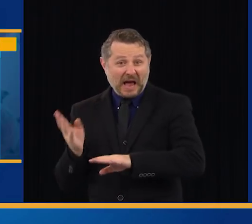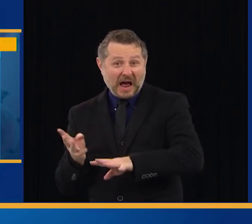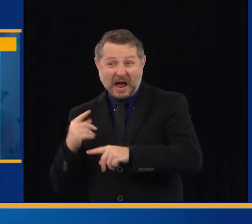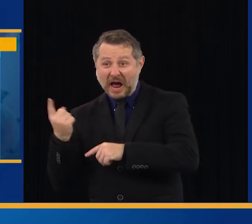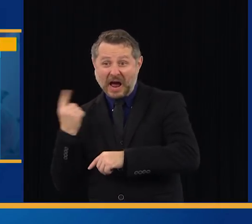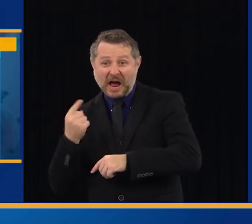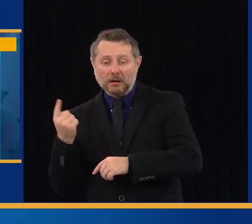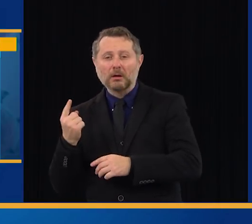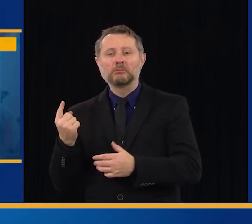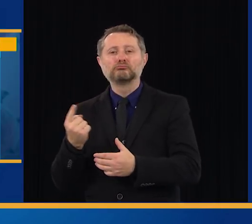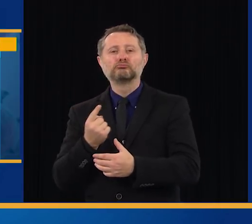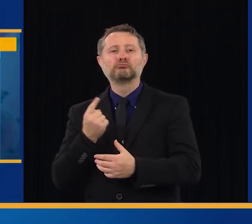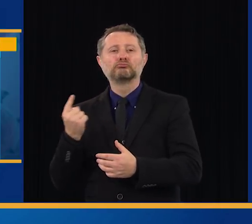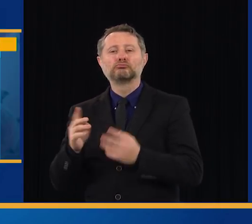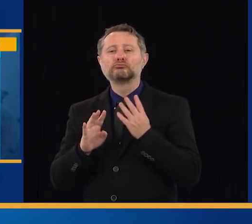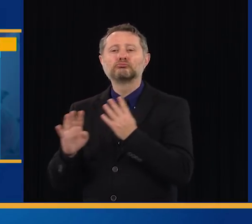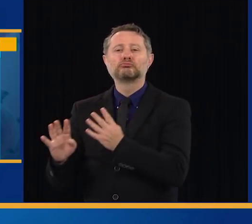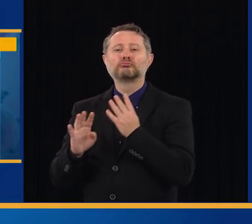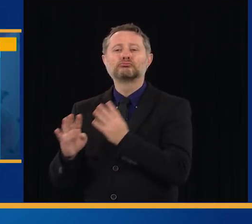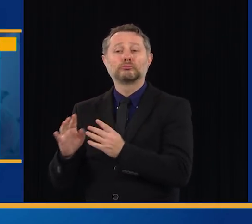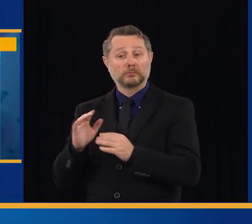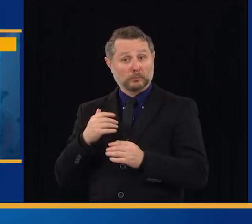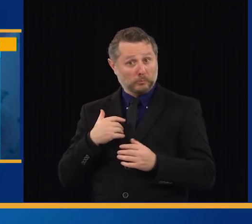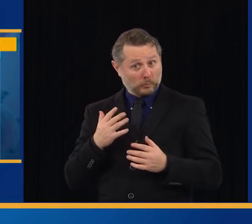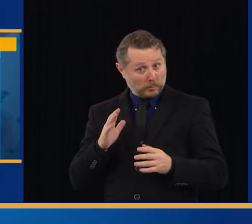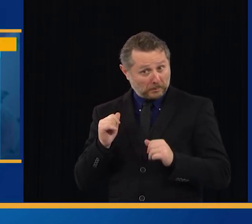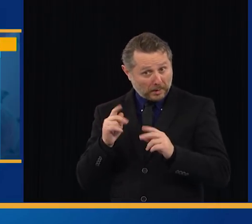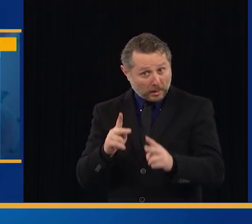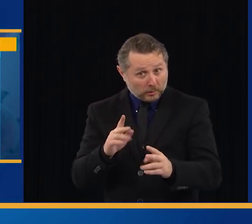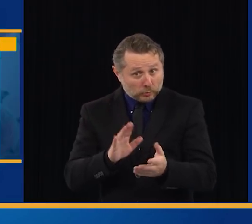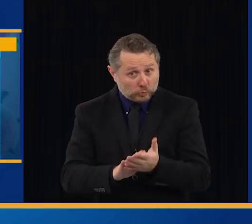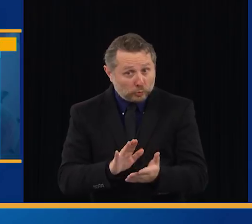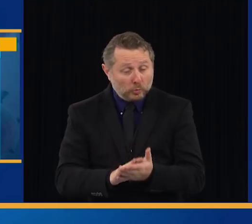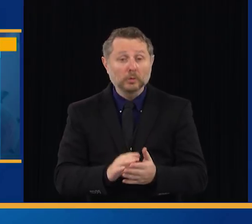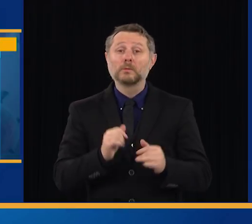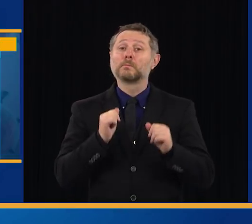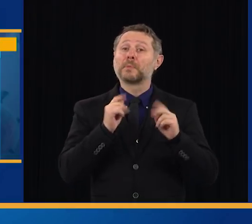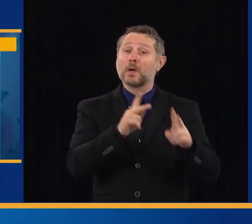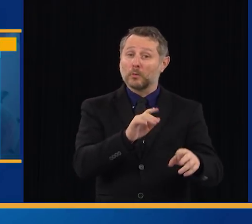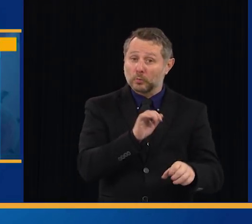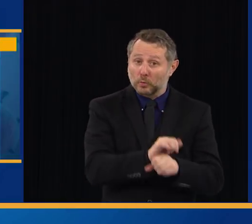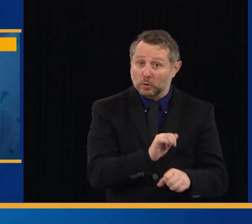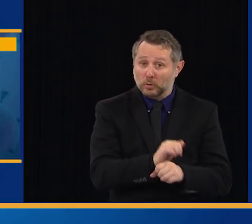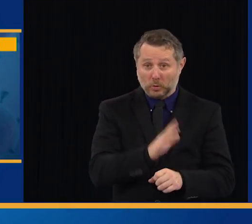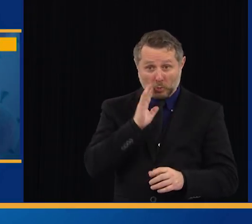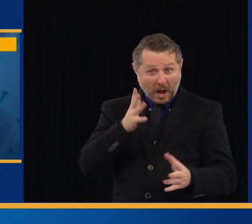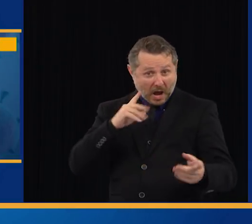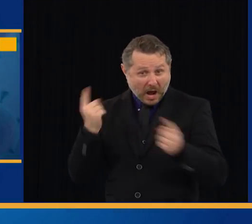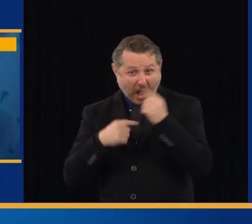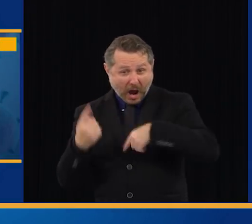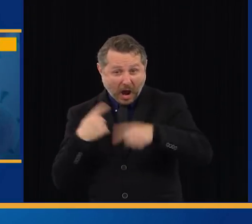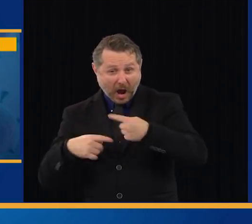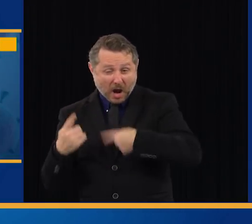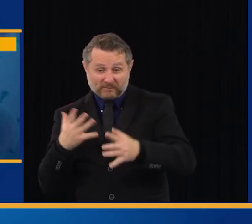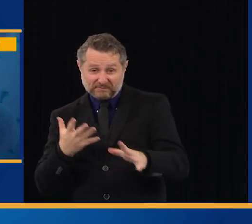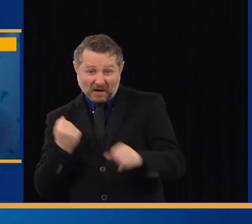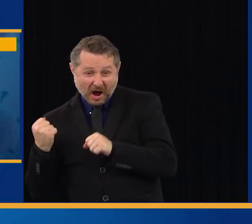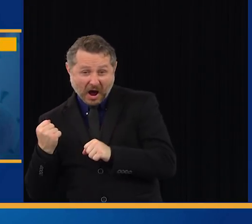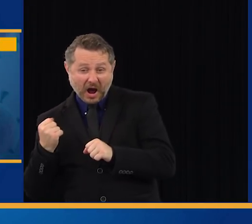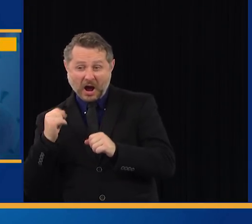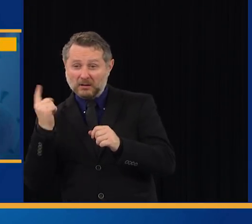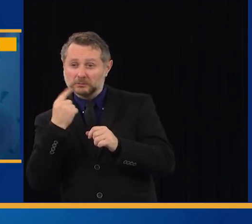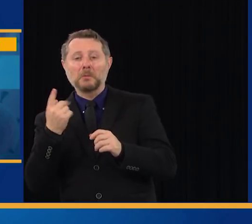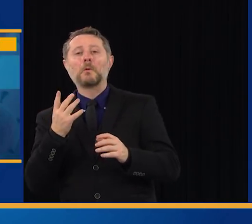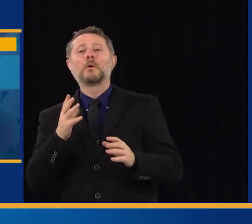you see that number going up, turn the valve back right away. And this is what